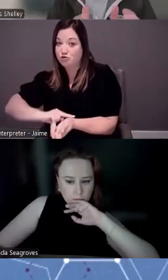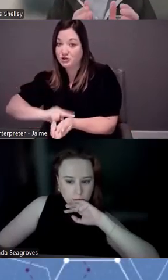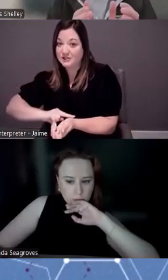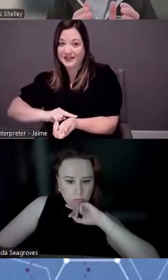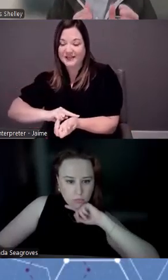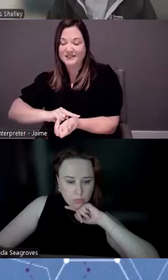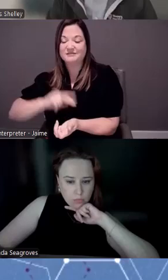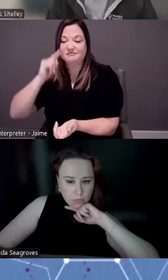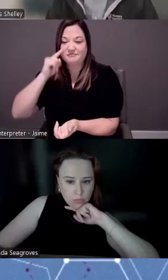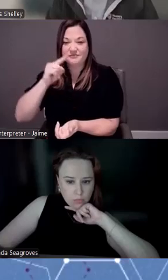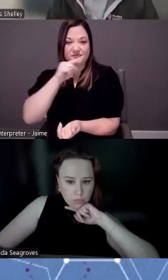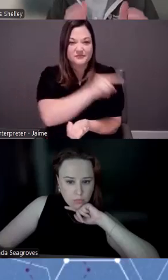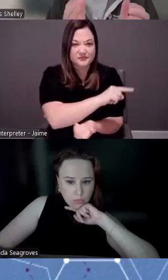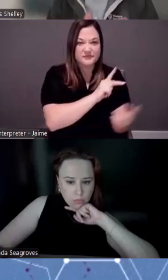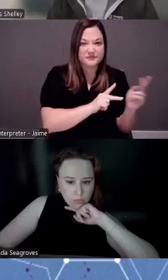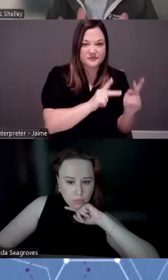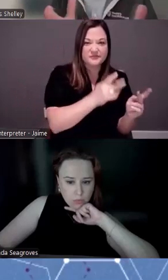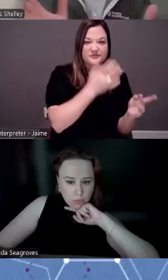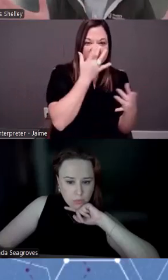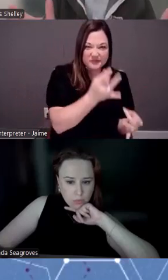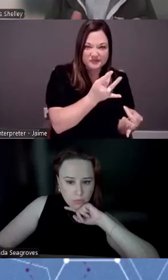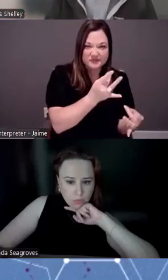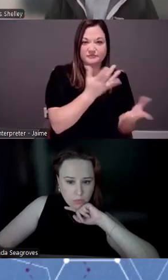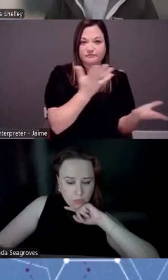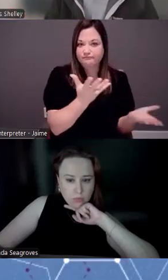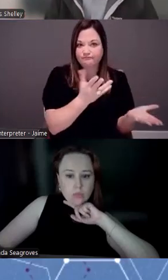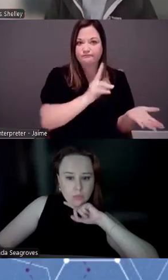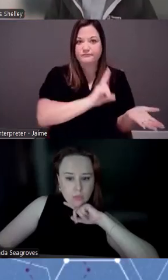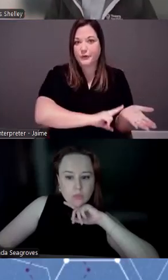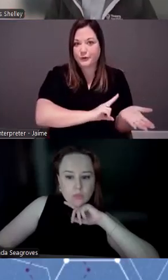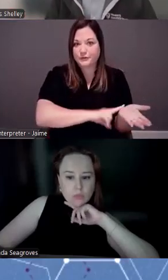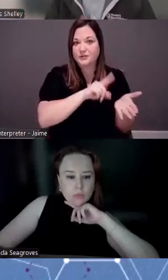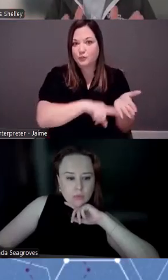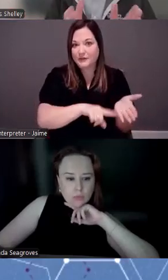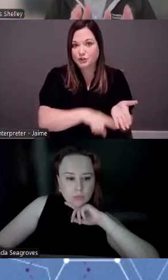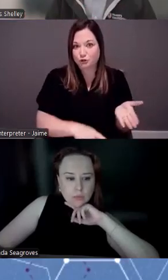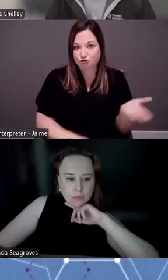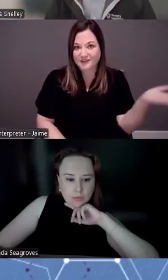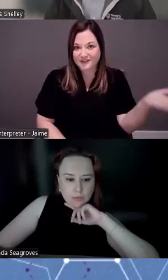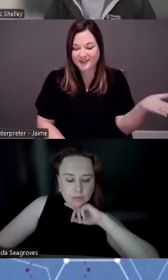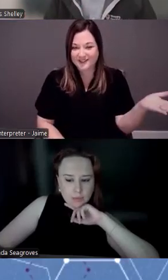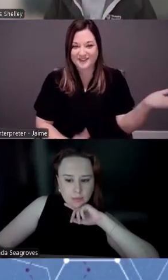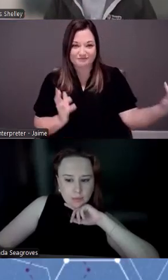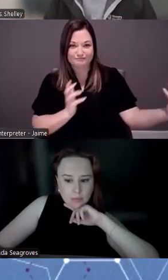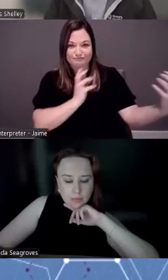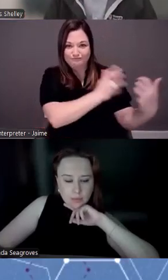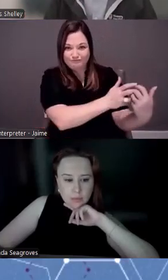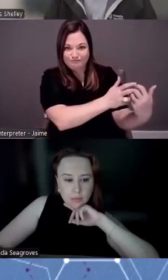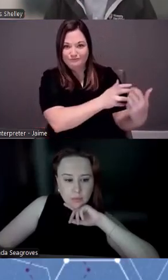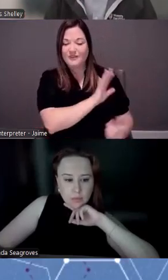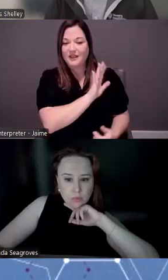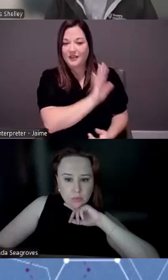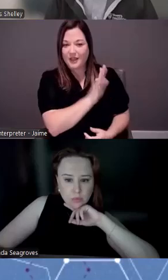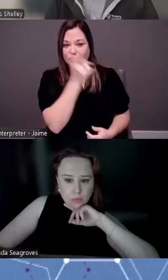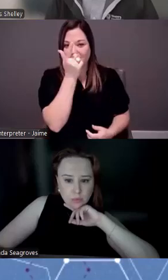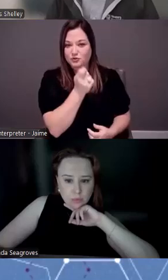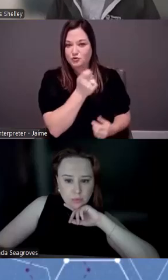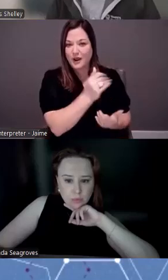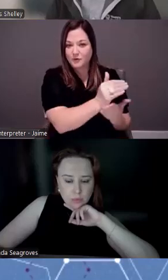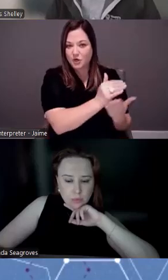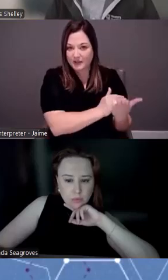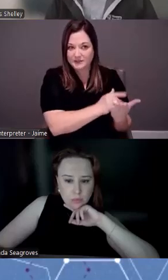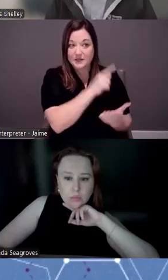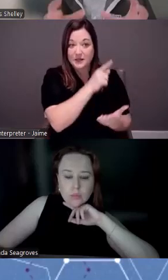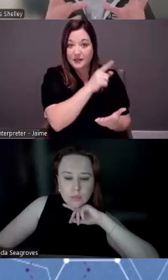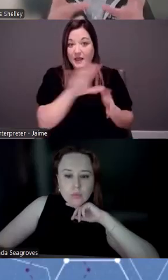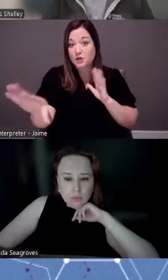people who are invested in nursing research, for example. And so that is its own subscriber list that people can opt in or out